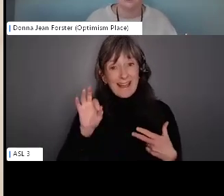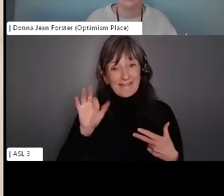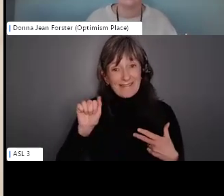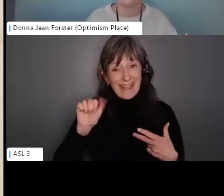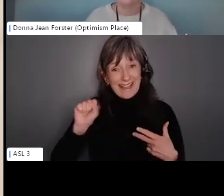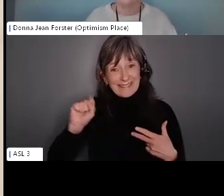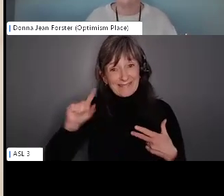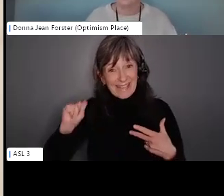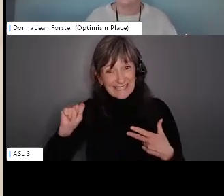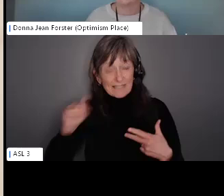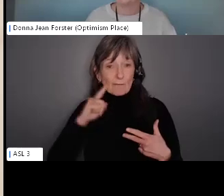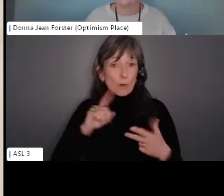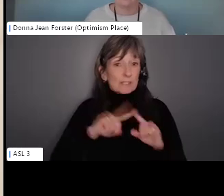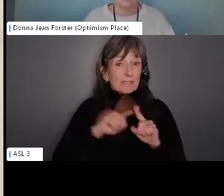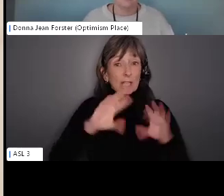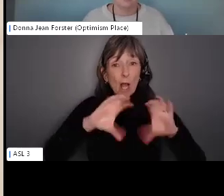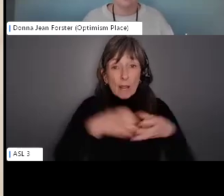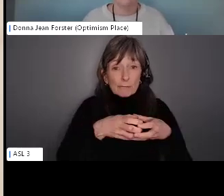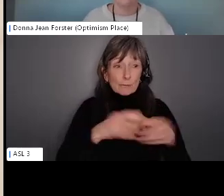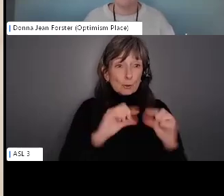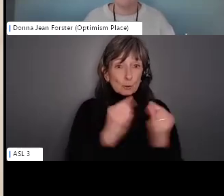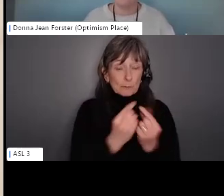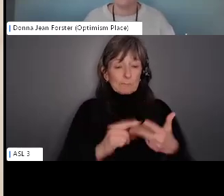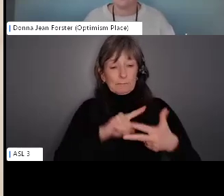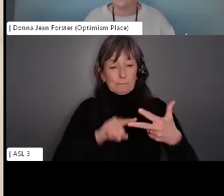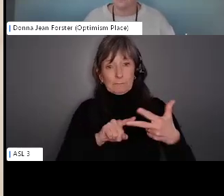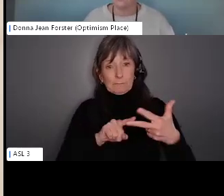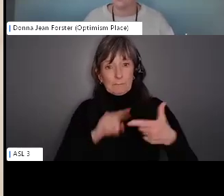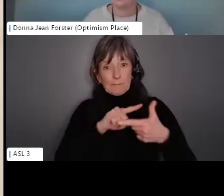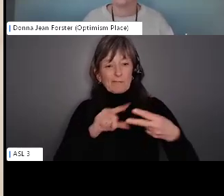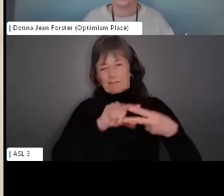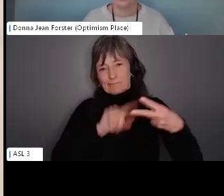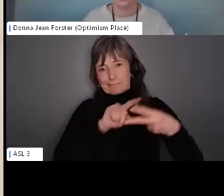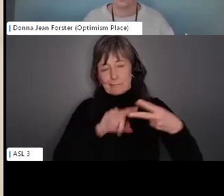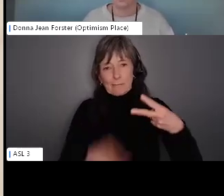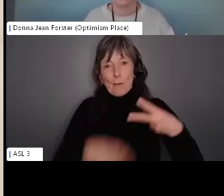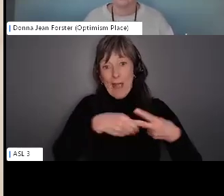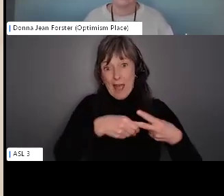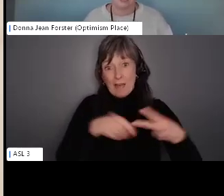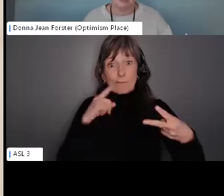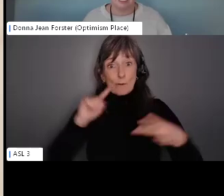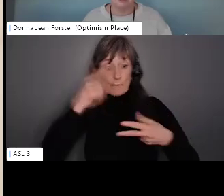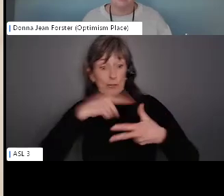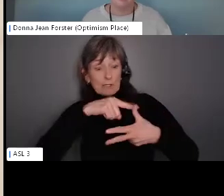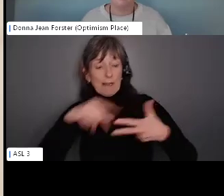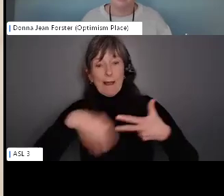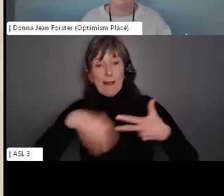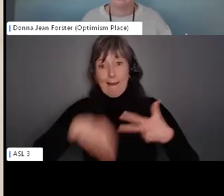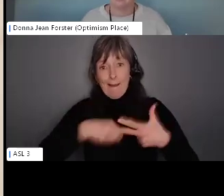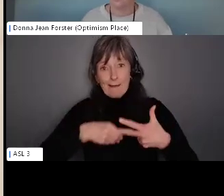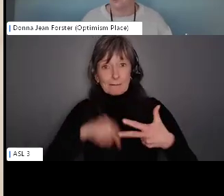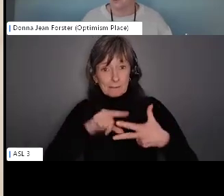collectivist communities as addendums. to this triage tool so that it's handy